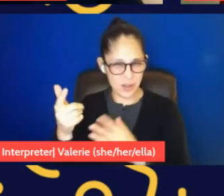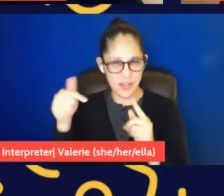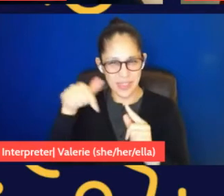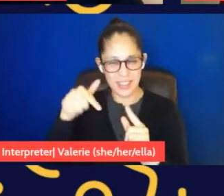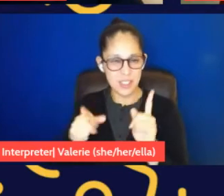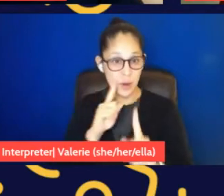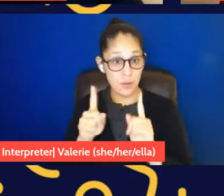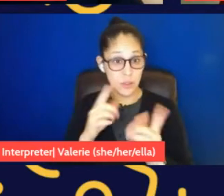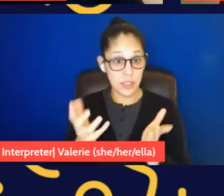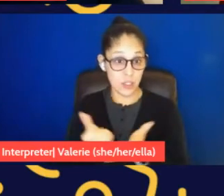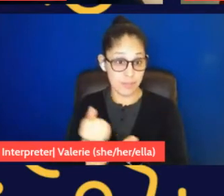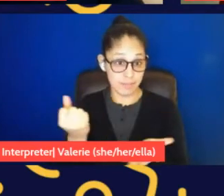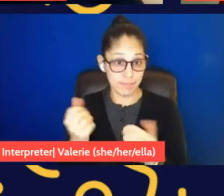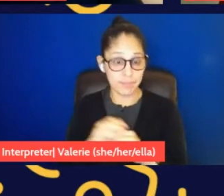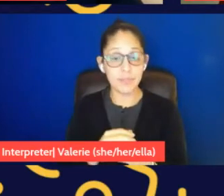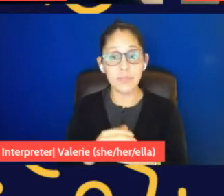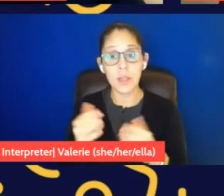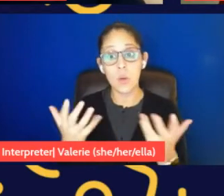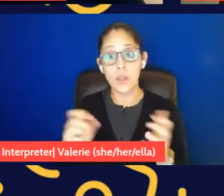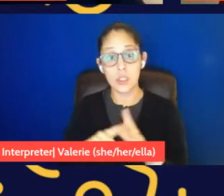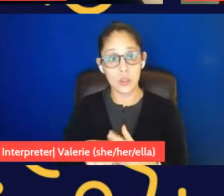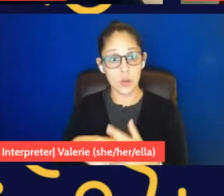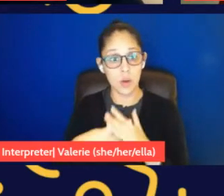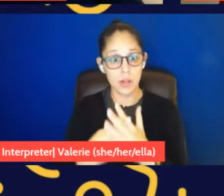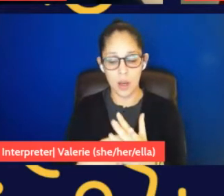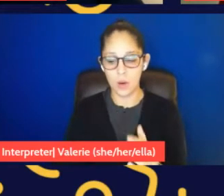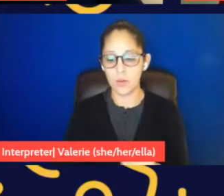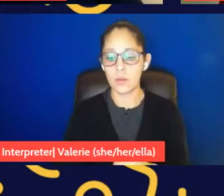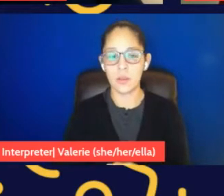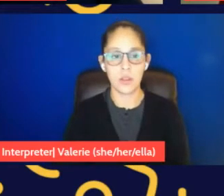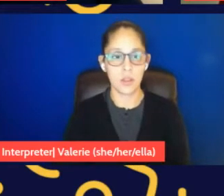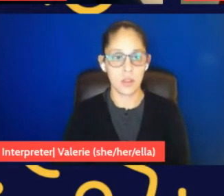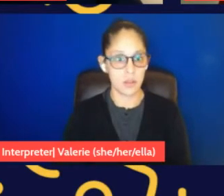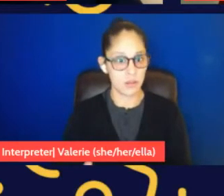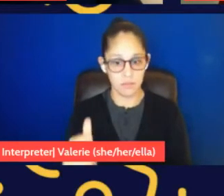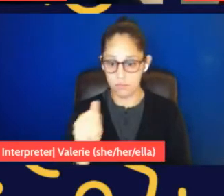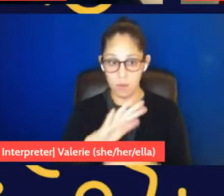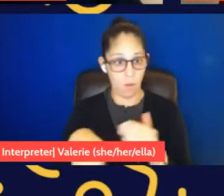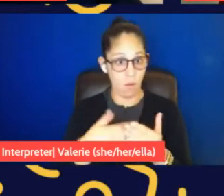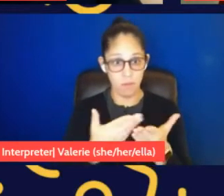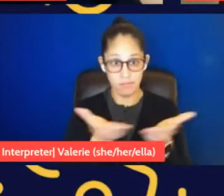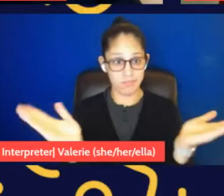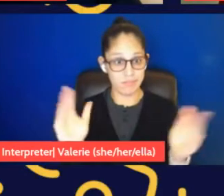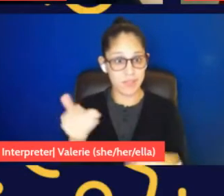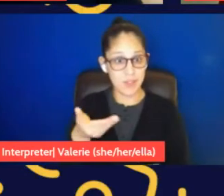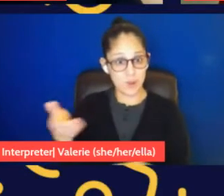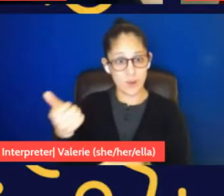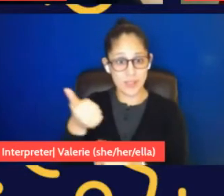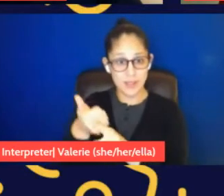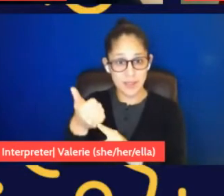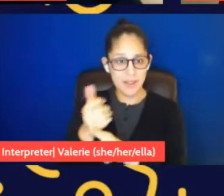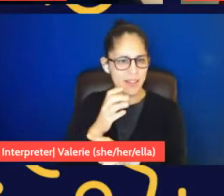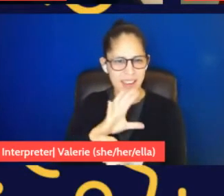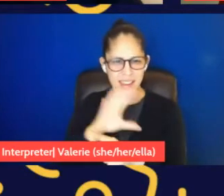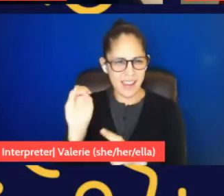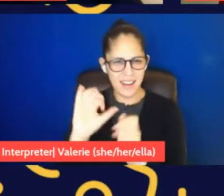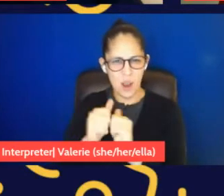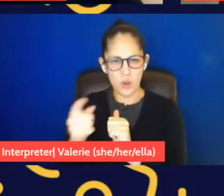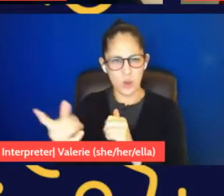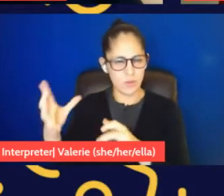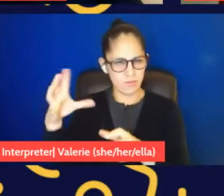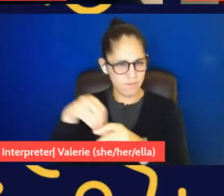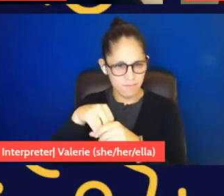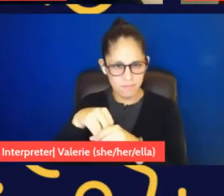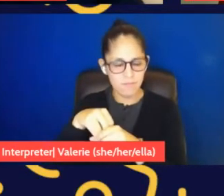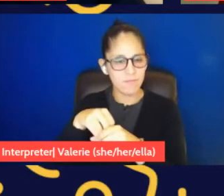But I'd love to start out with just everybody introducing themselves and how they're connected